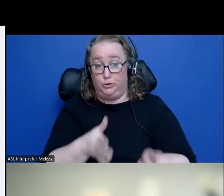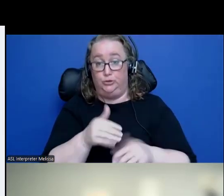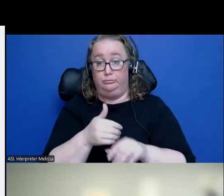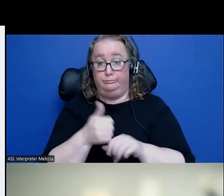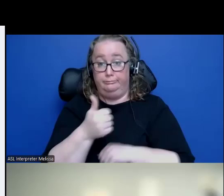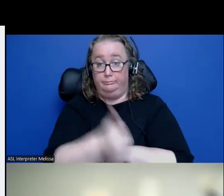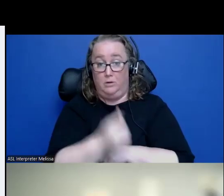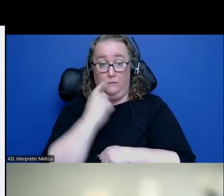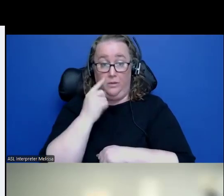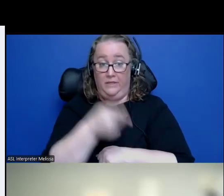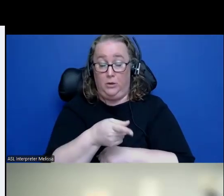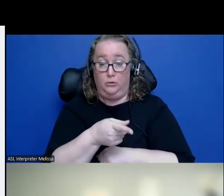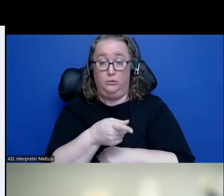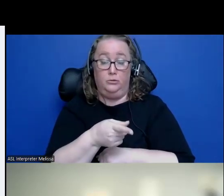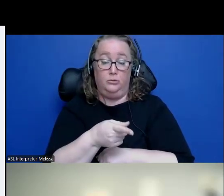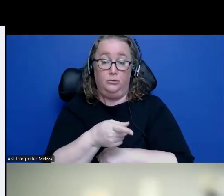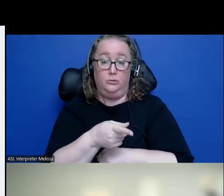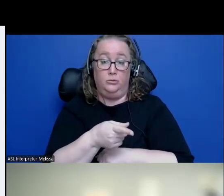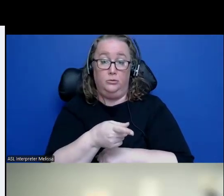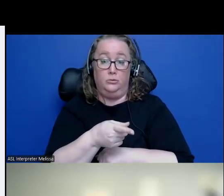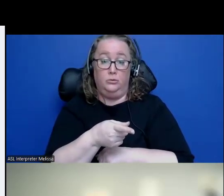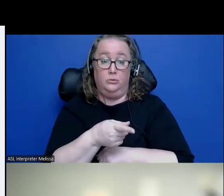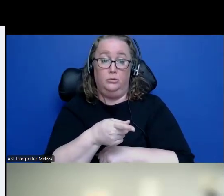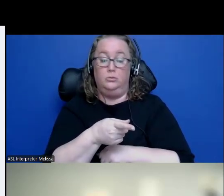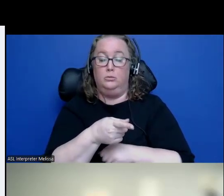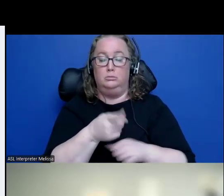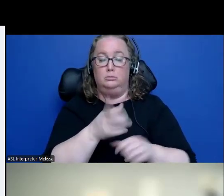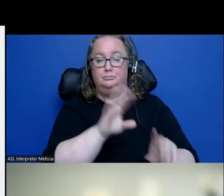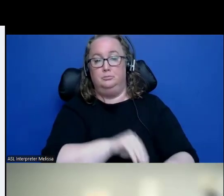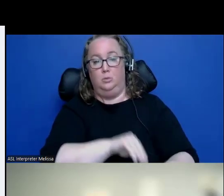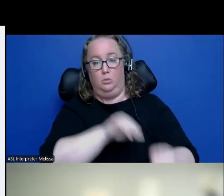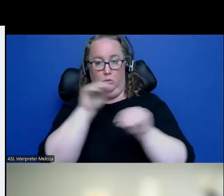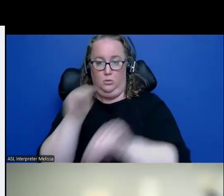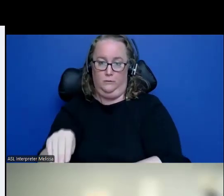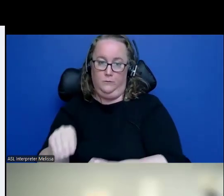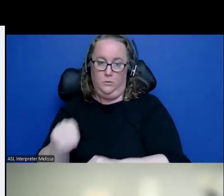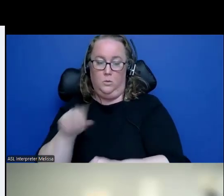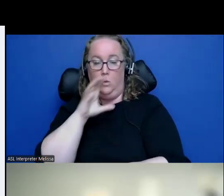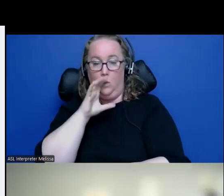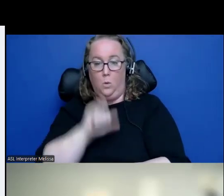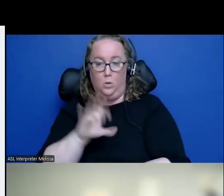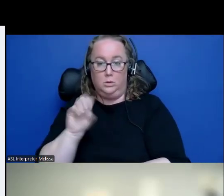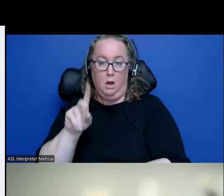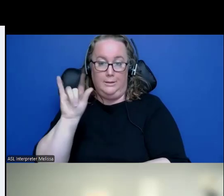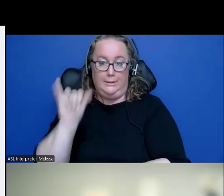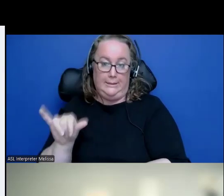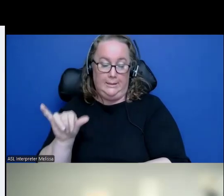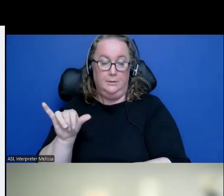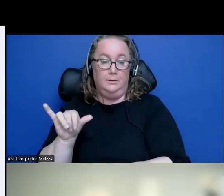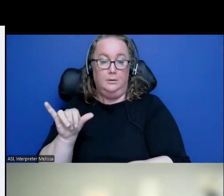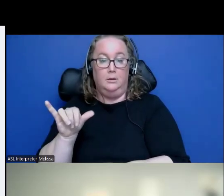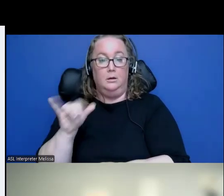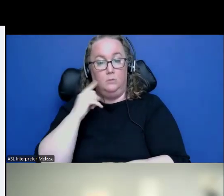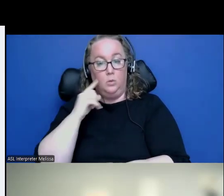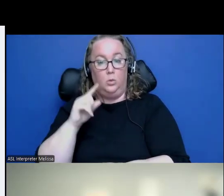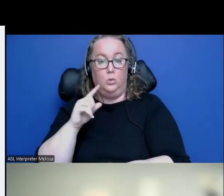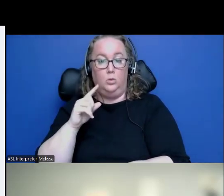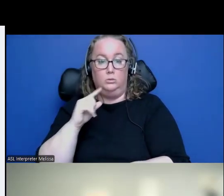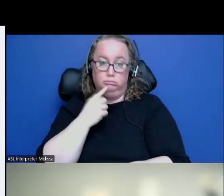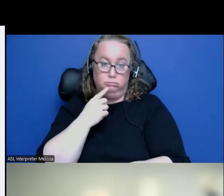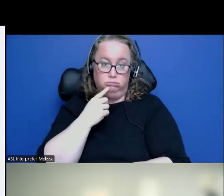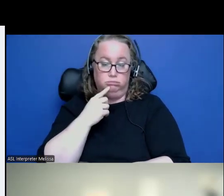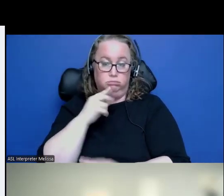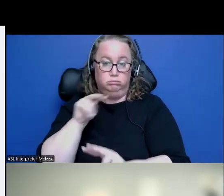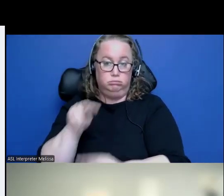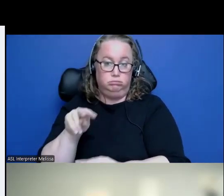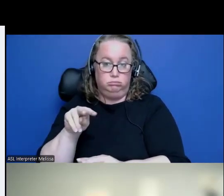sentences were moved to Old Colony, to the Intensive Observation and Stabilization